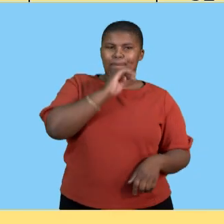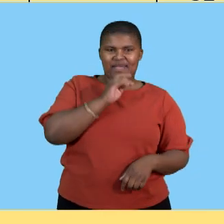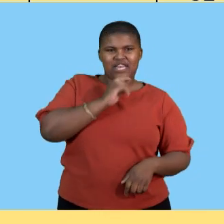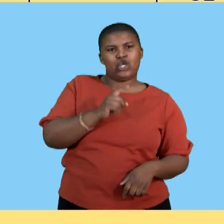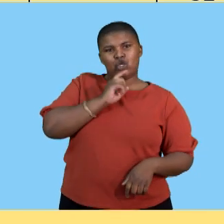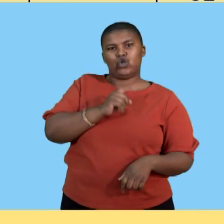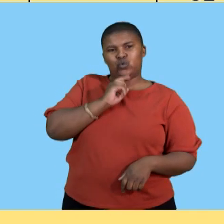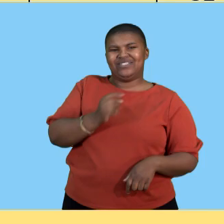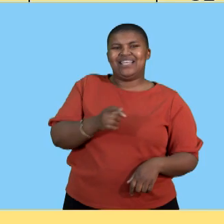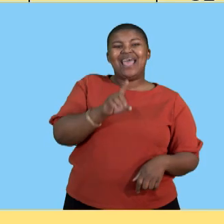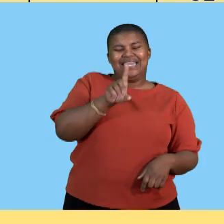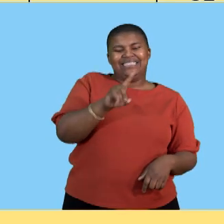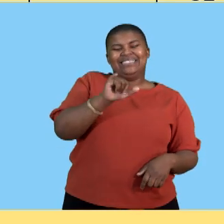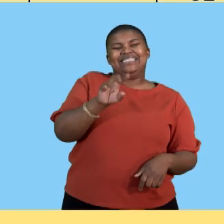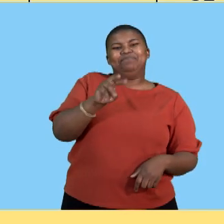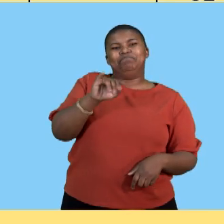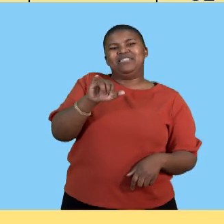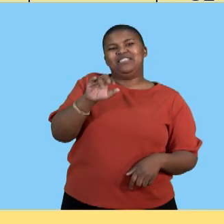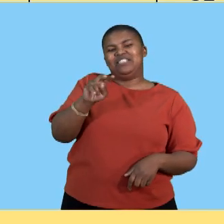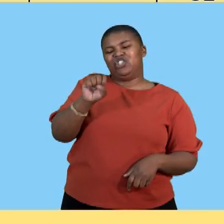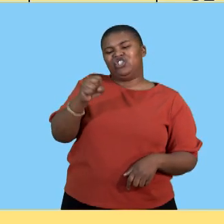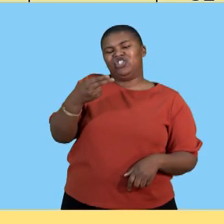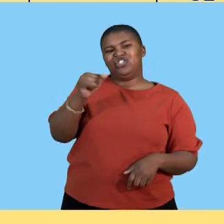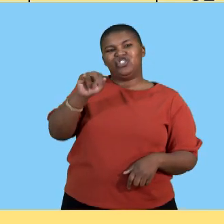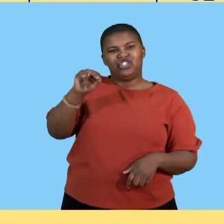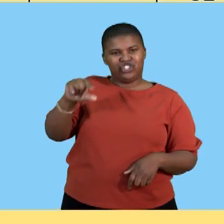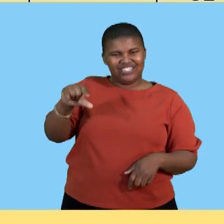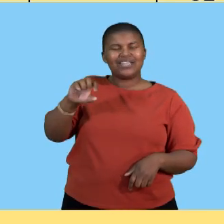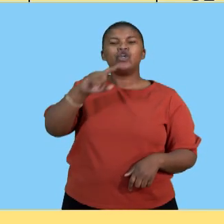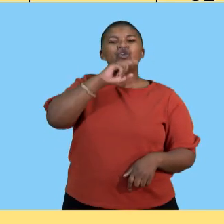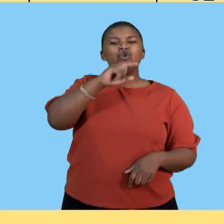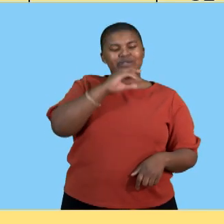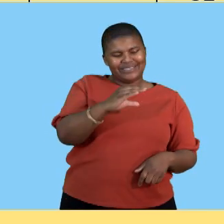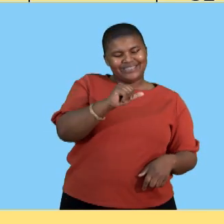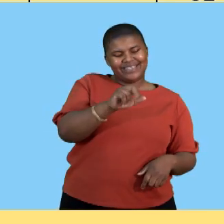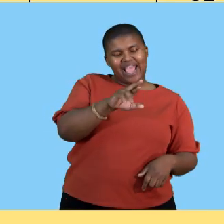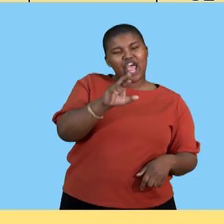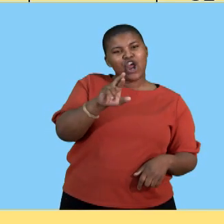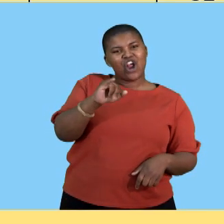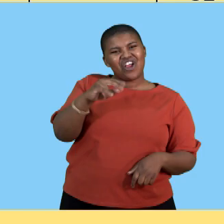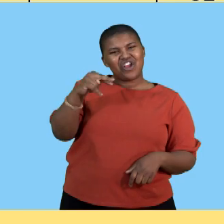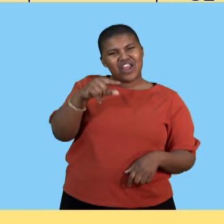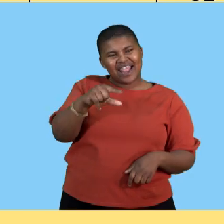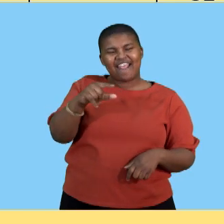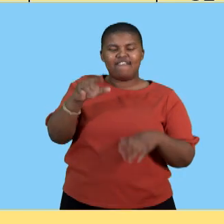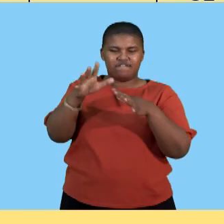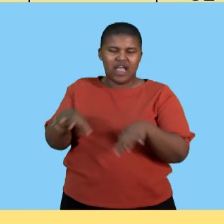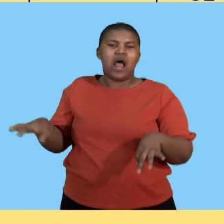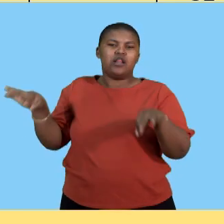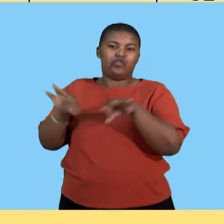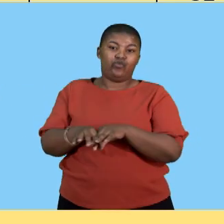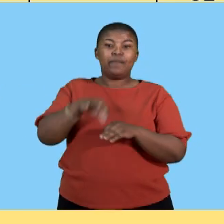Remember, we need to have what is known as the carrying value. How then do we get carrying value? We say cost, which is your